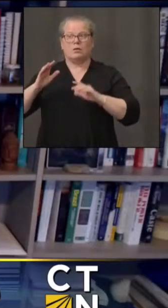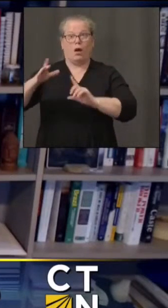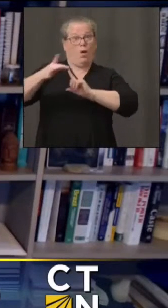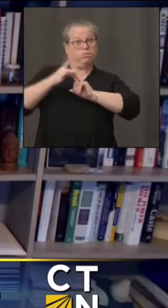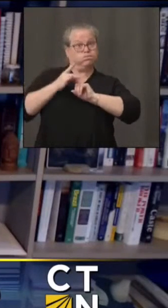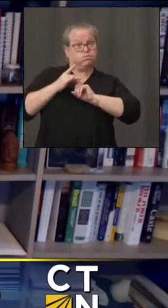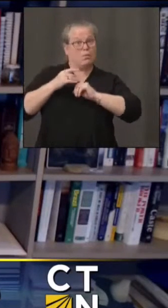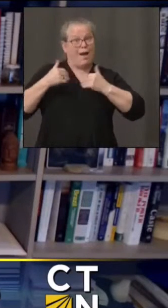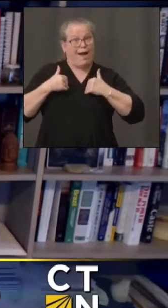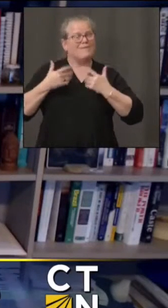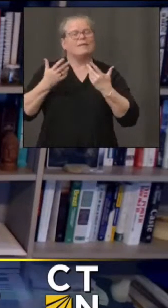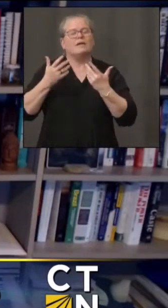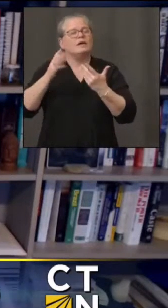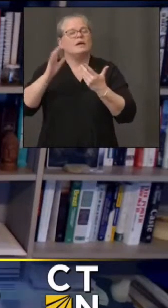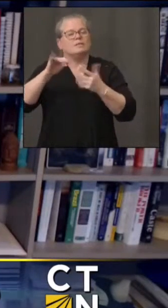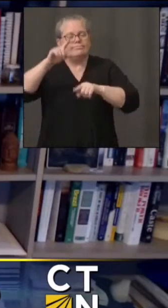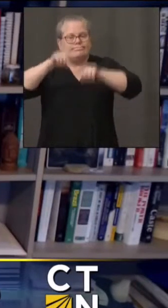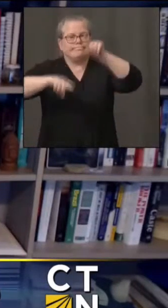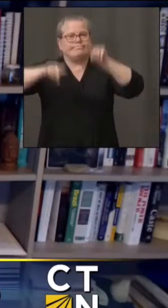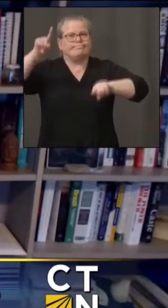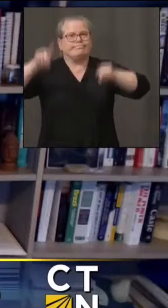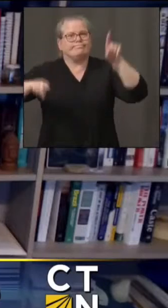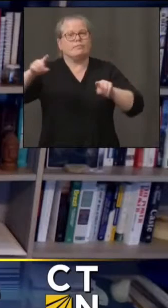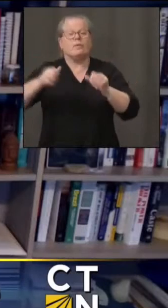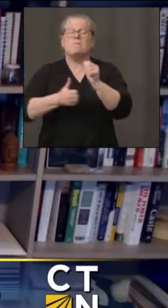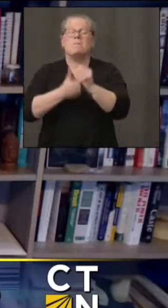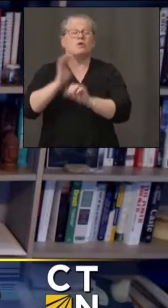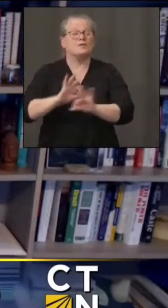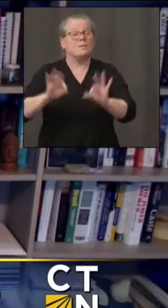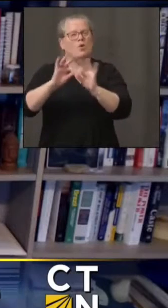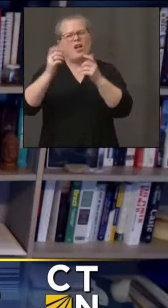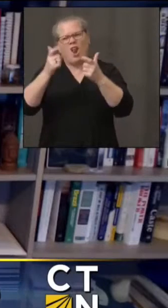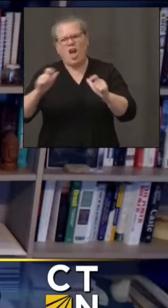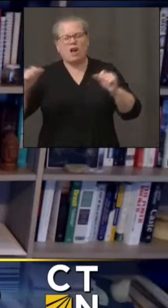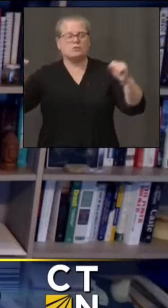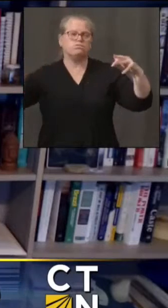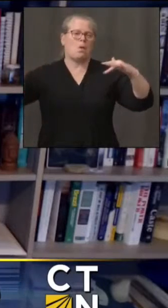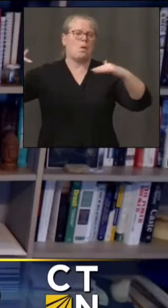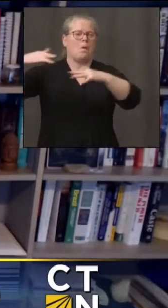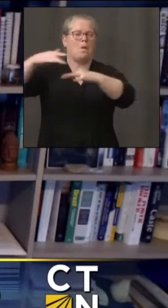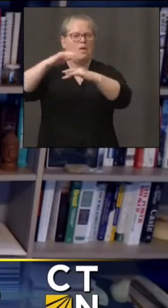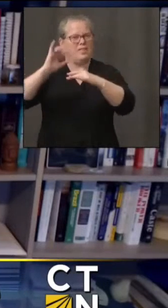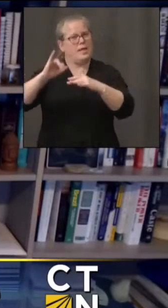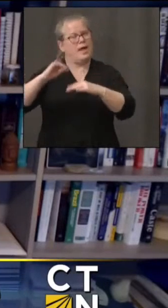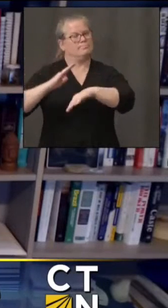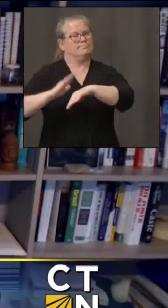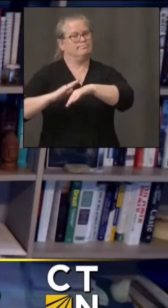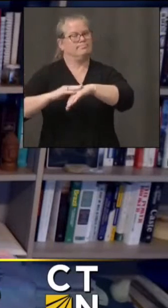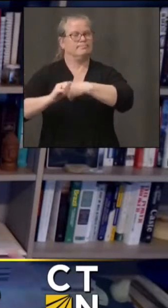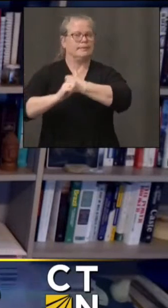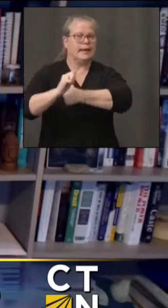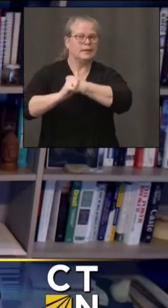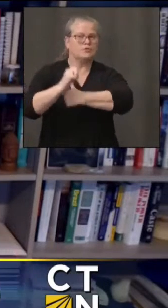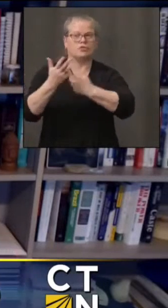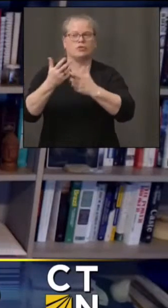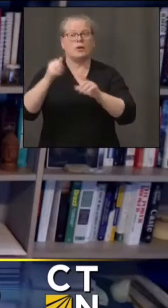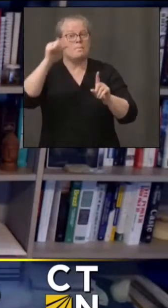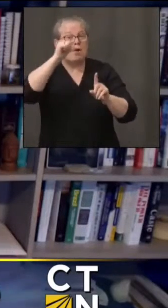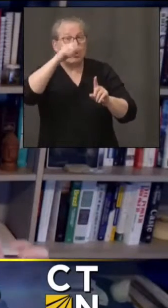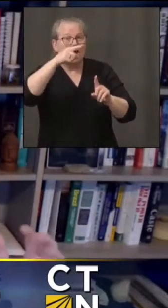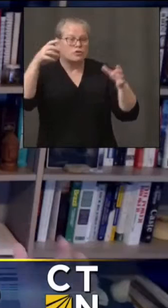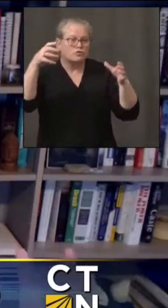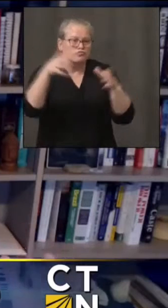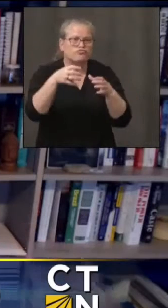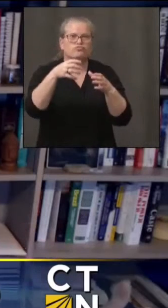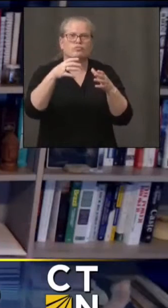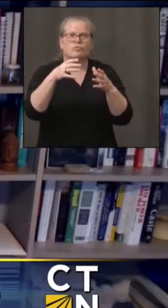that really plays out is it's those large gatherings. It's when you get good, people huddling, whether it's at bars, whether it's at restaurants or